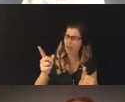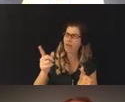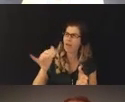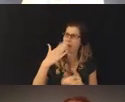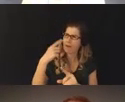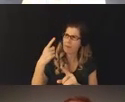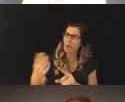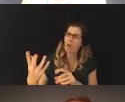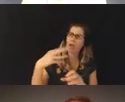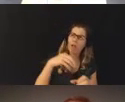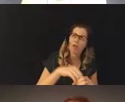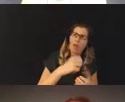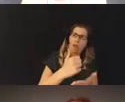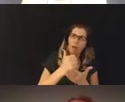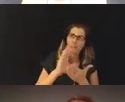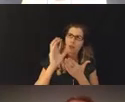curriculum.